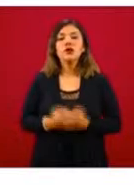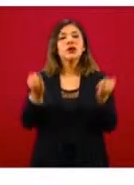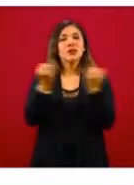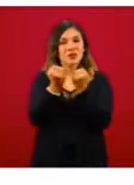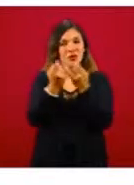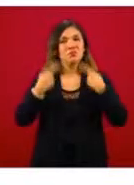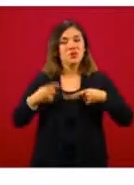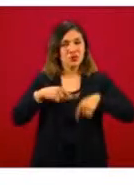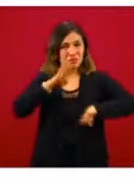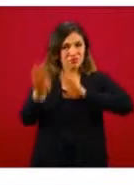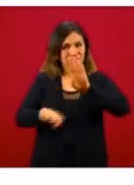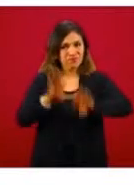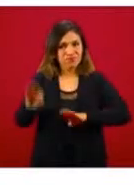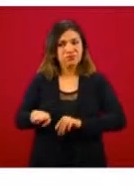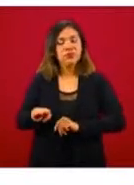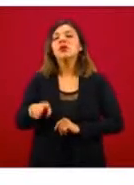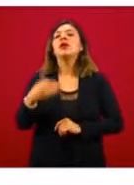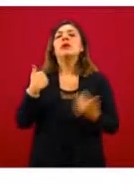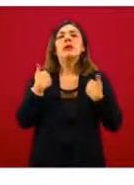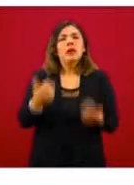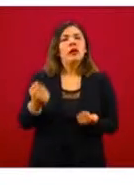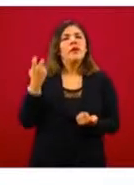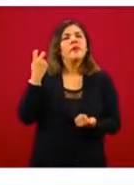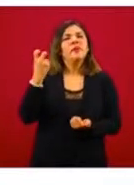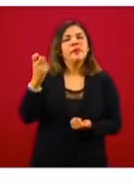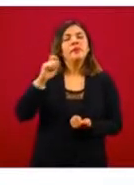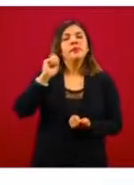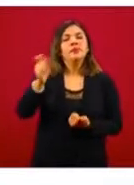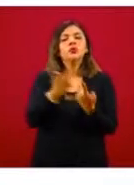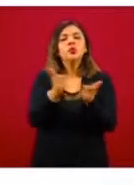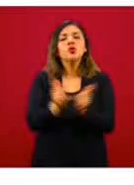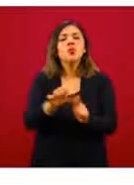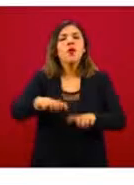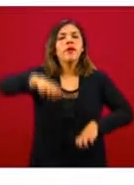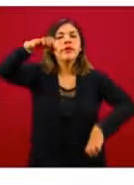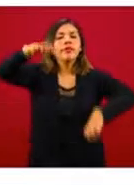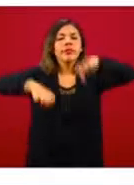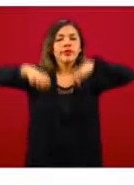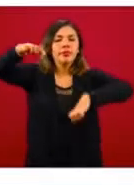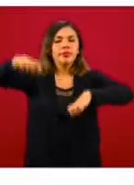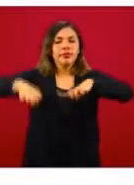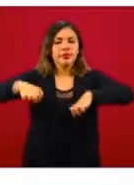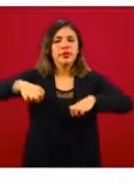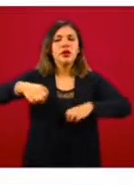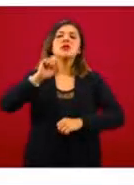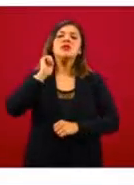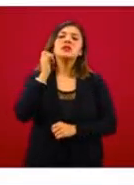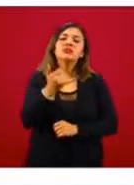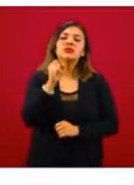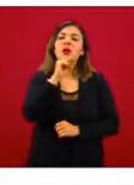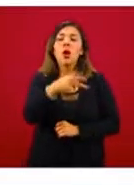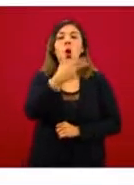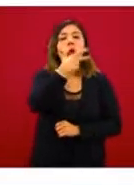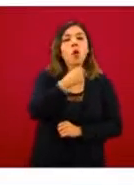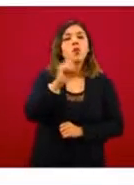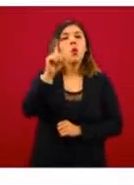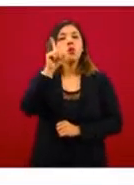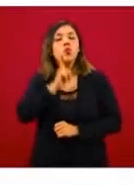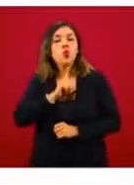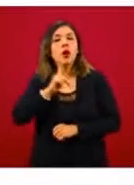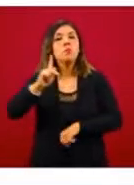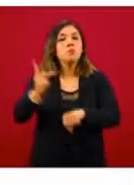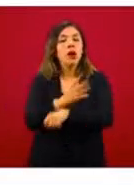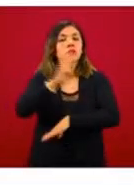also has to do with deaths, and this is the distribution by age and sex of